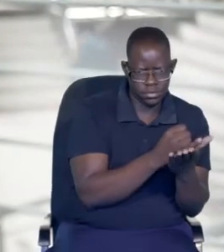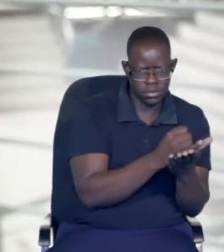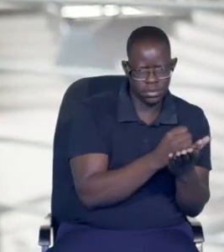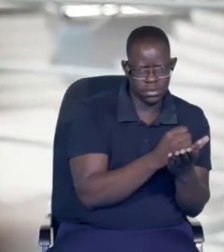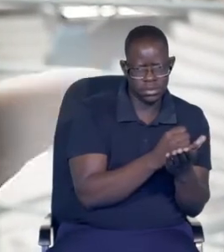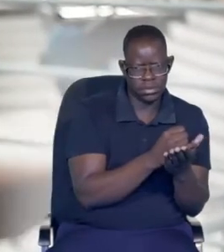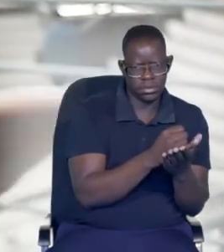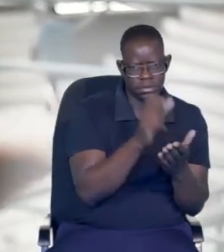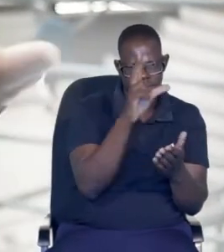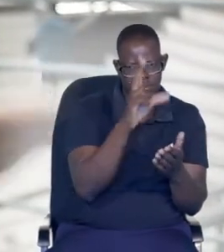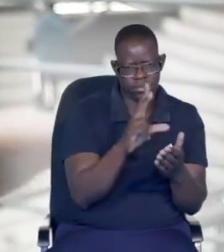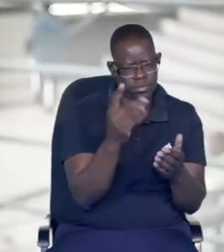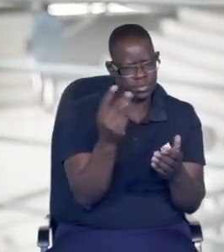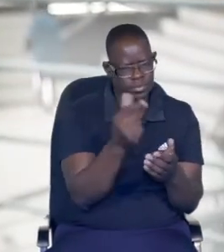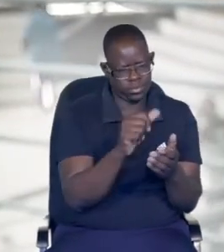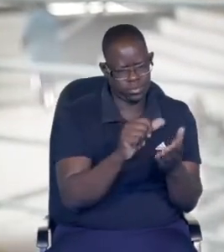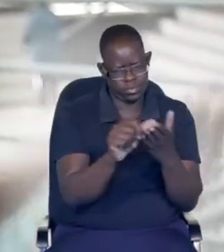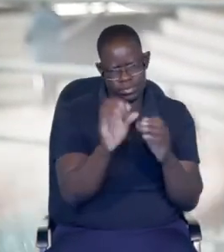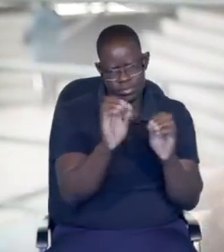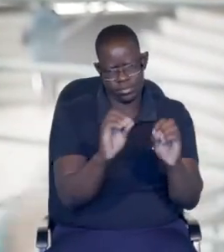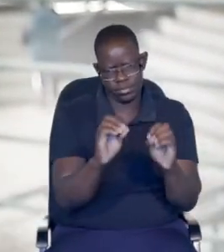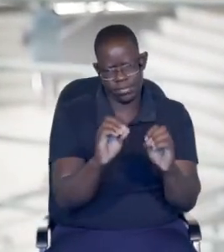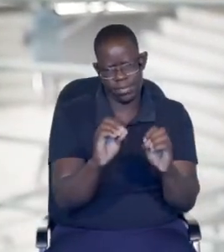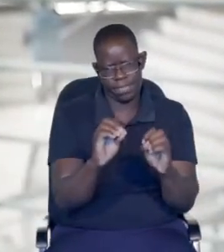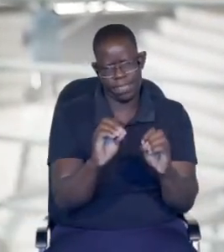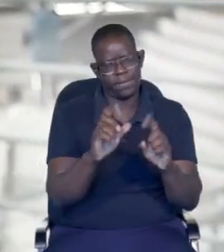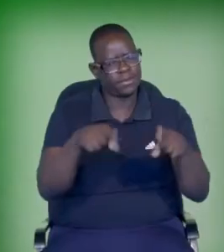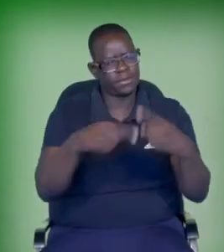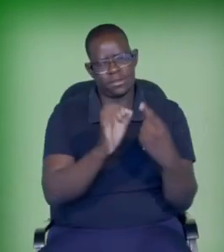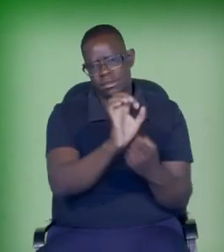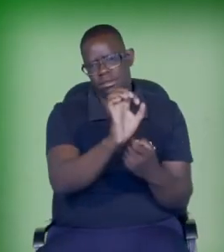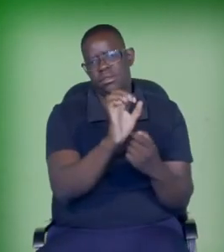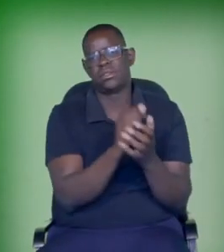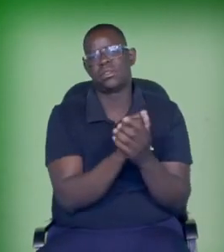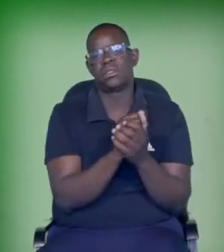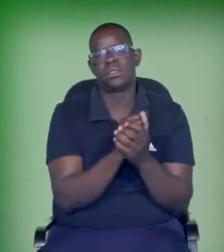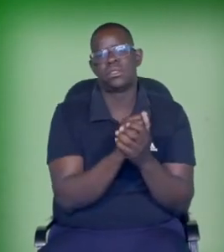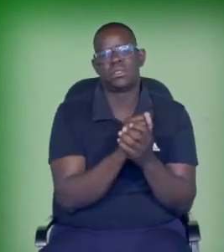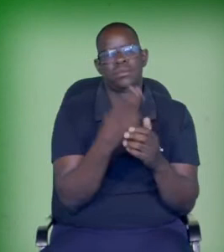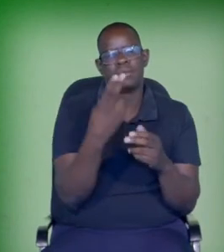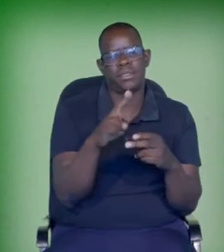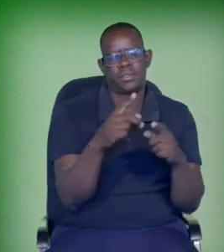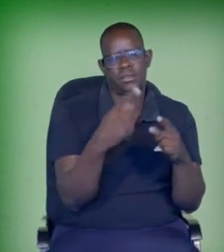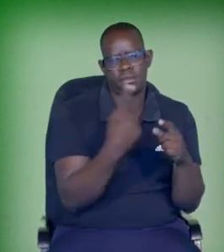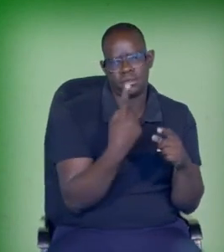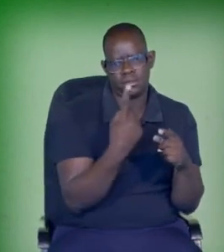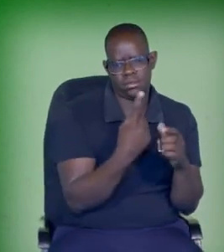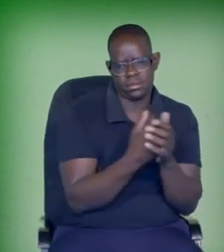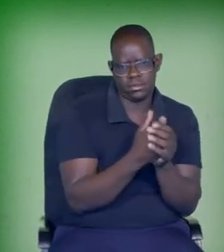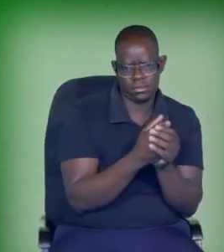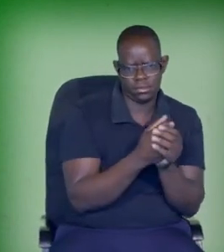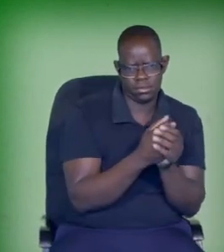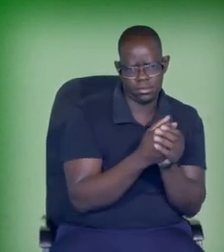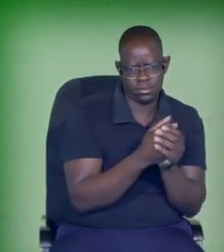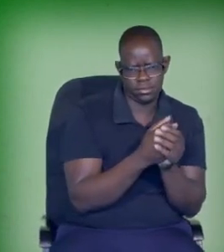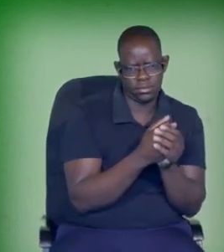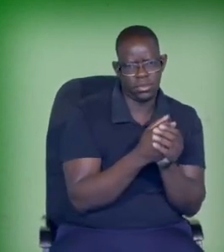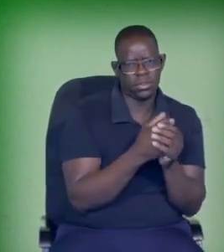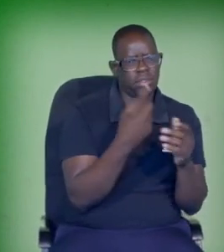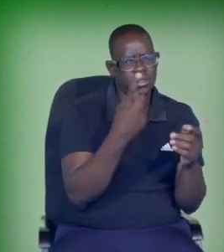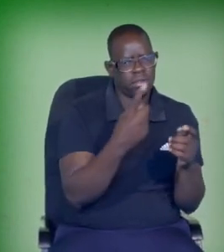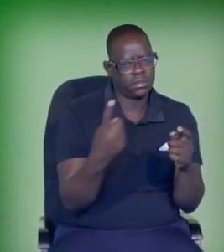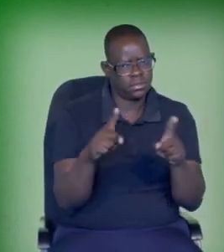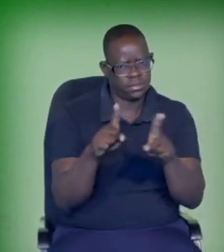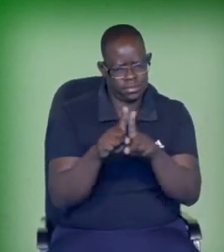creditors, people whom he owes money to, can take away his things. Not only the assets, which are belongings of the business, but also